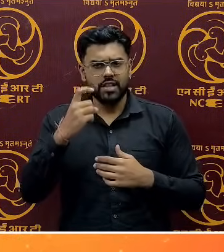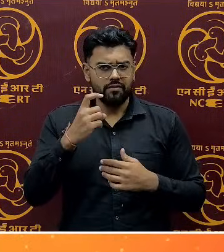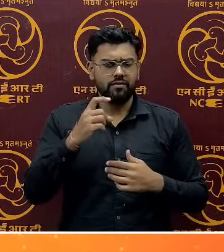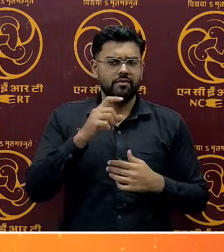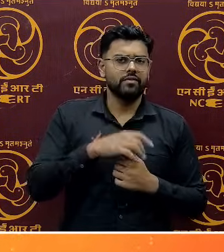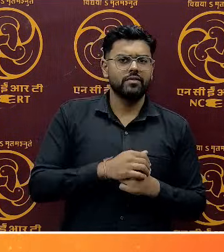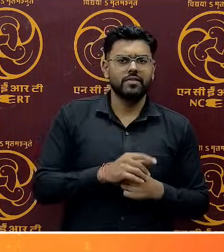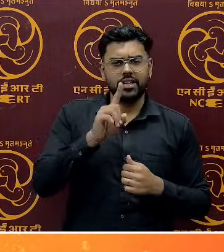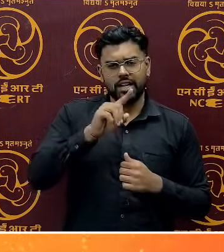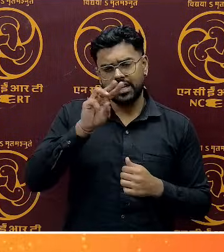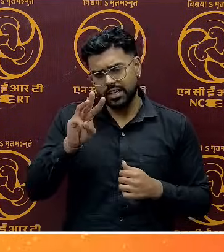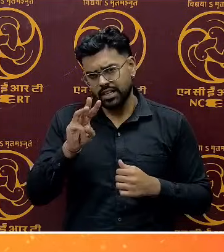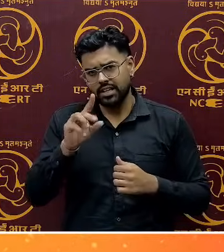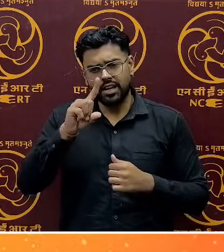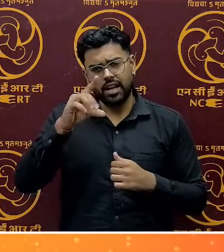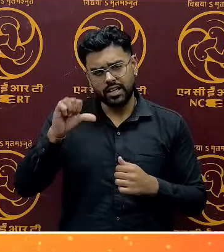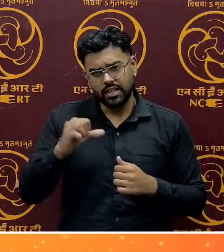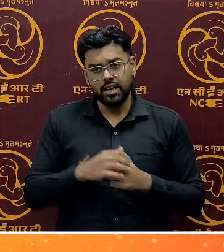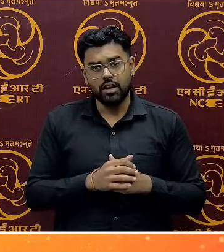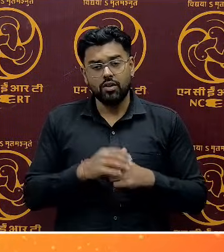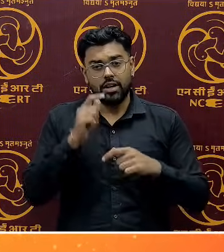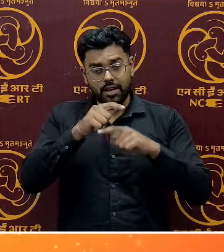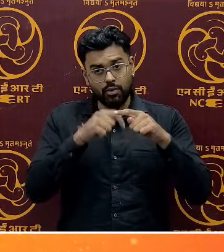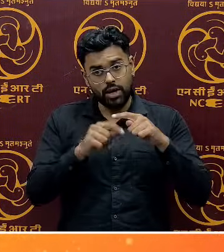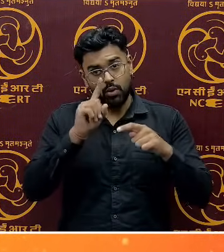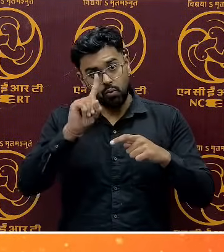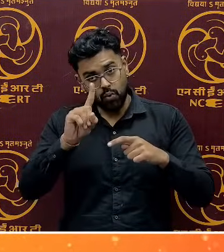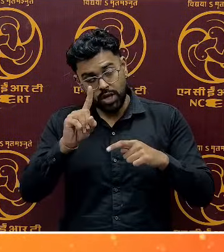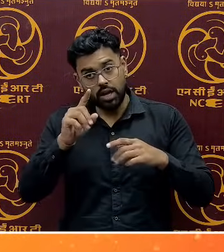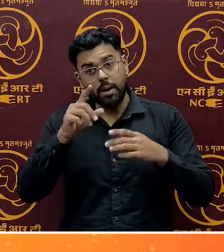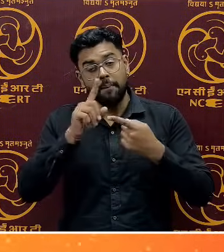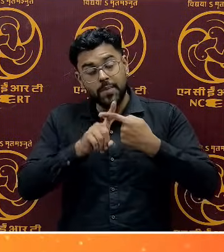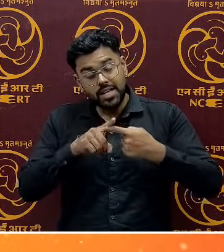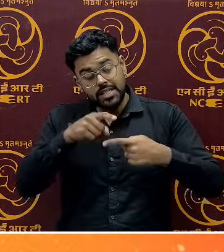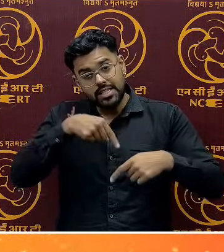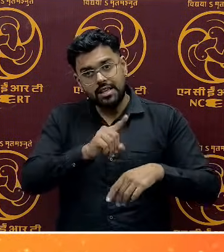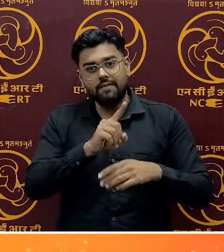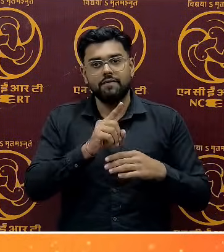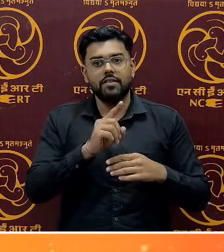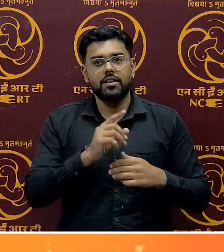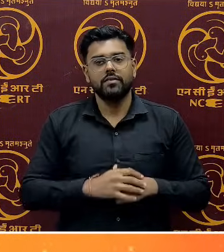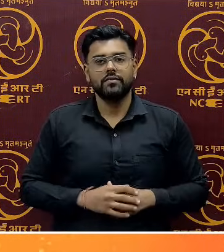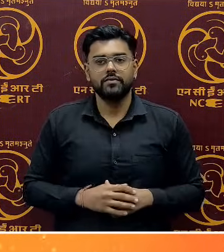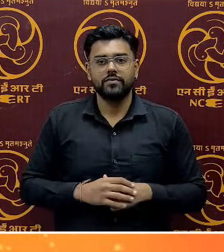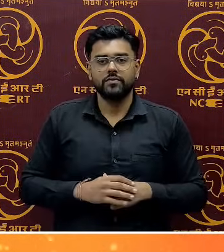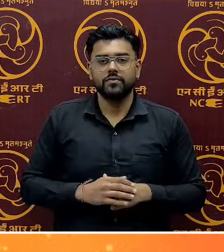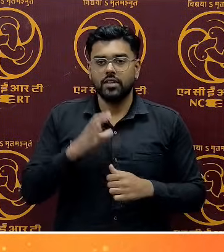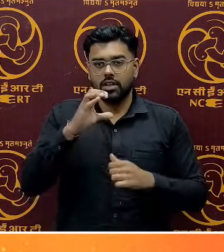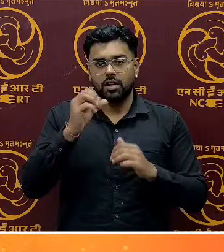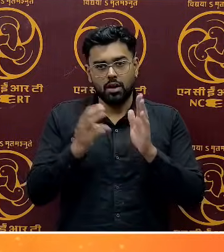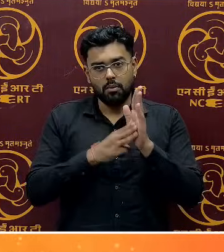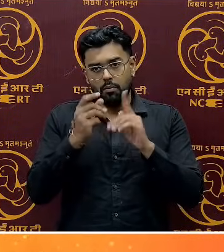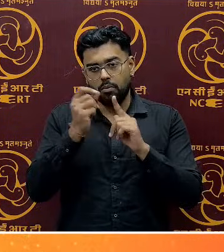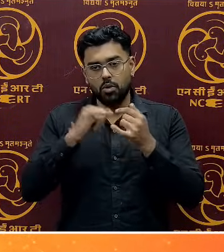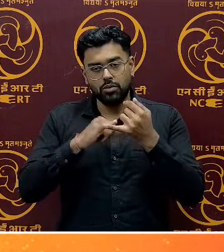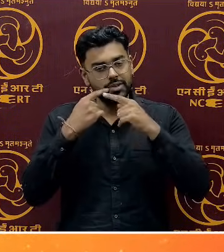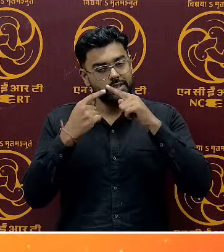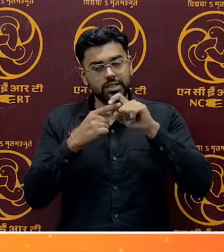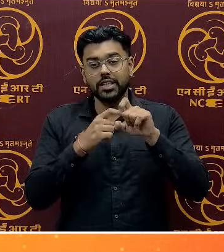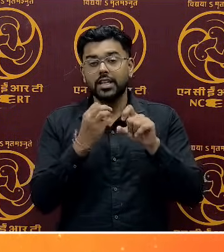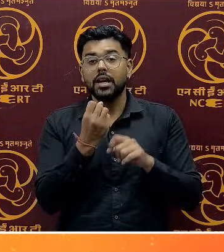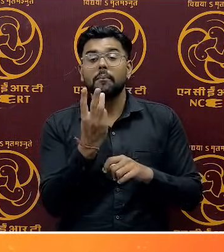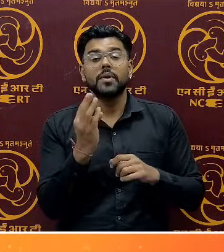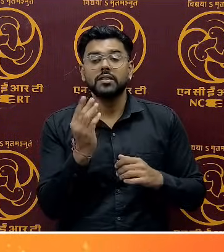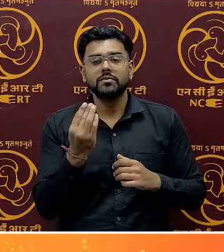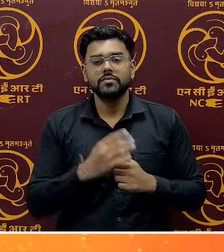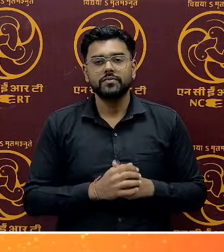17, 19 and so on. Divisible by 1 and the number itself. Very good. What are composite numbers? The numbers that have